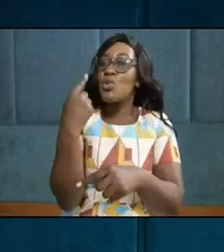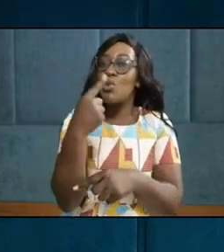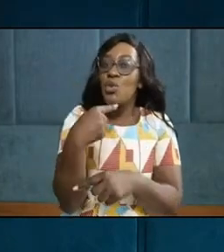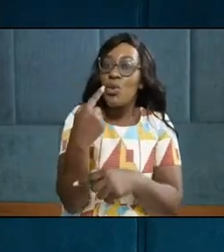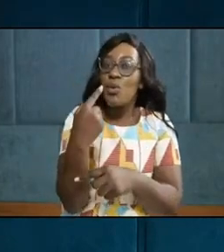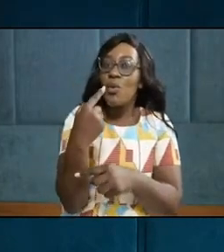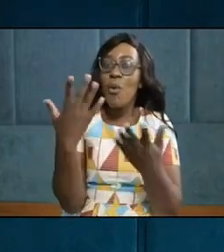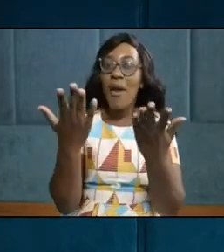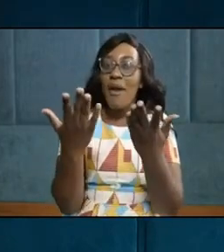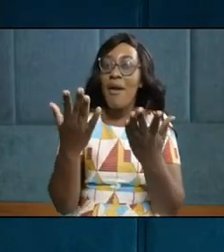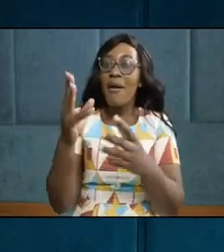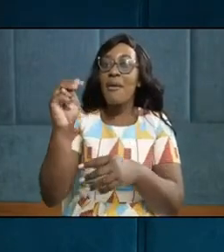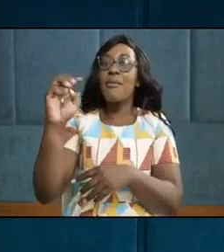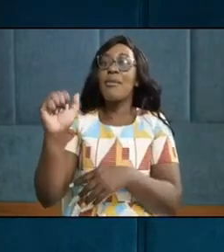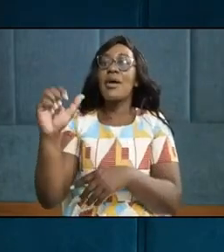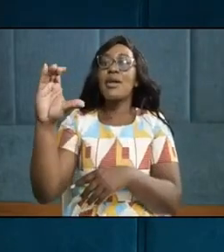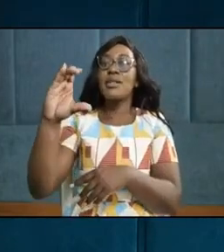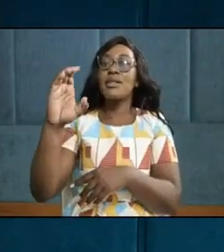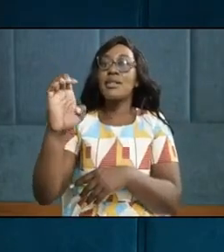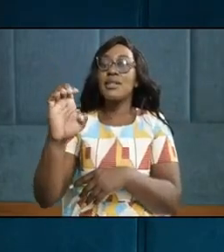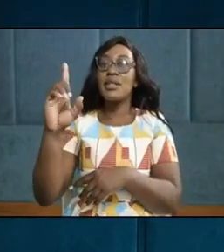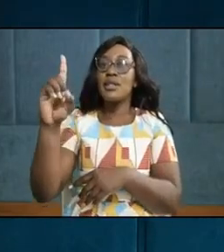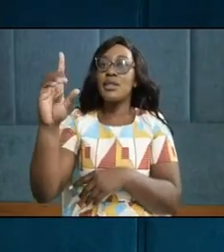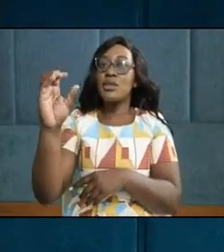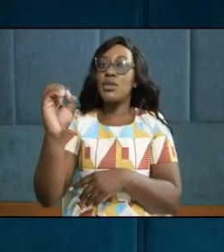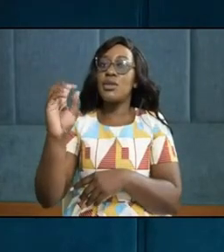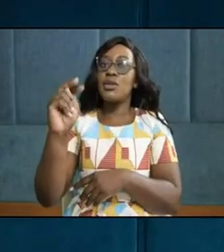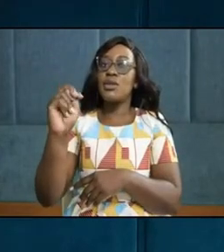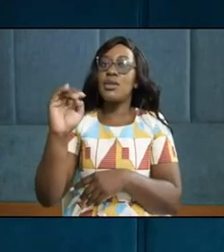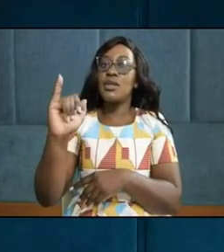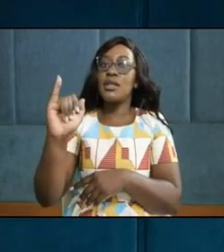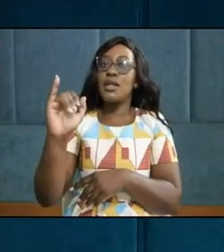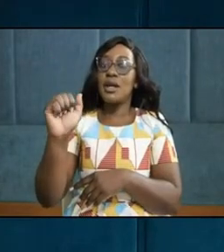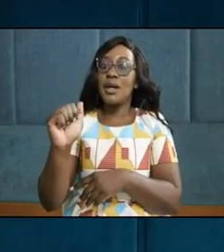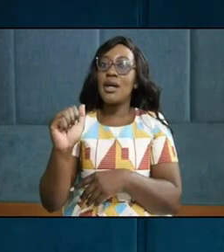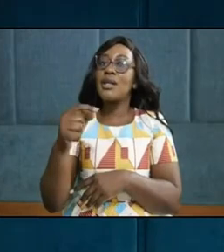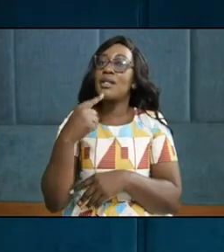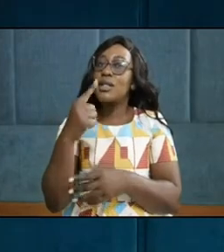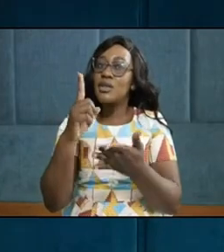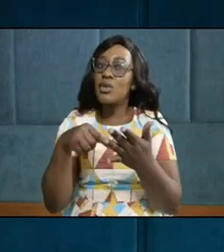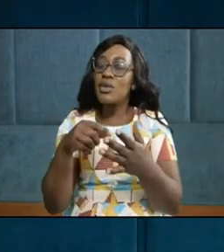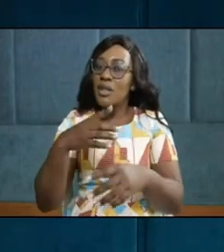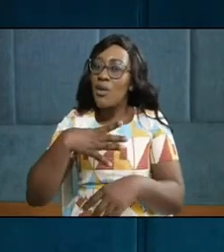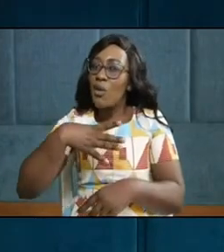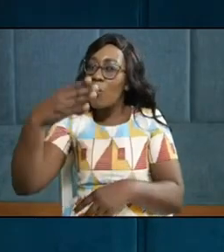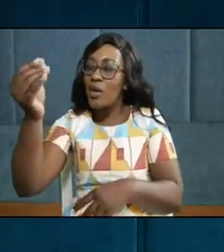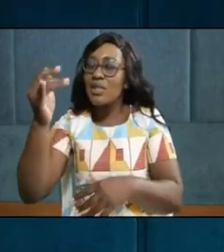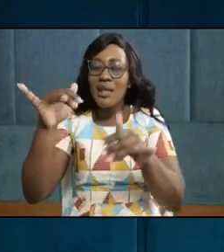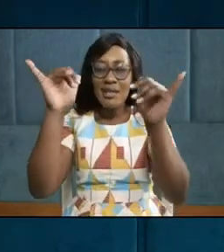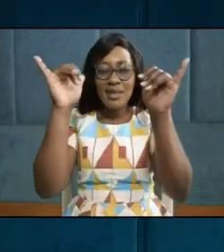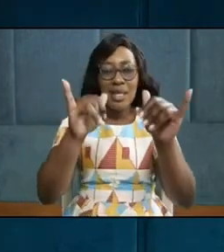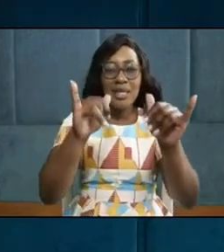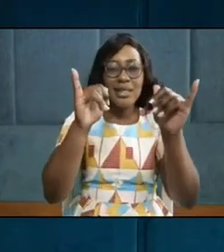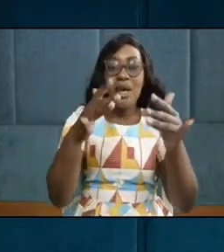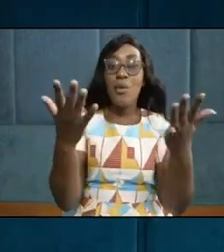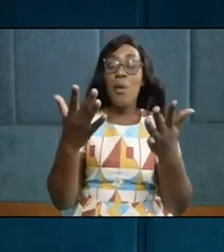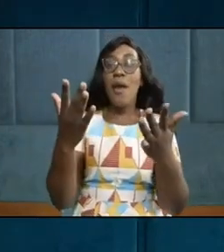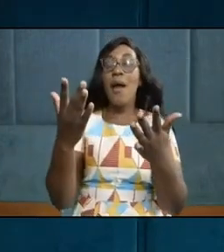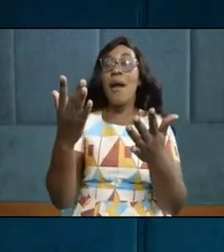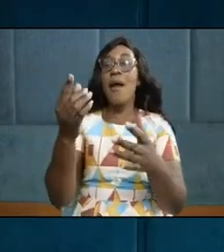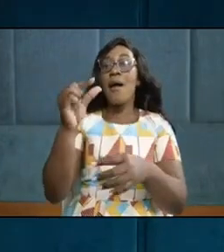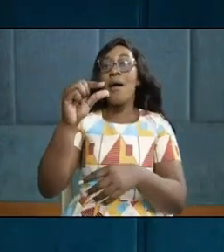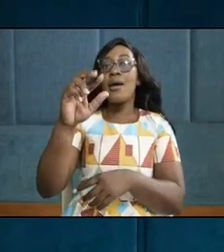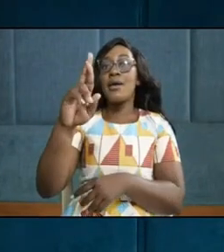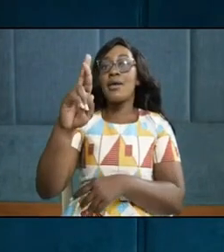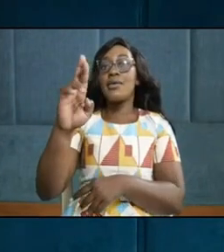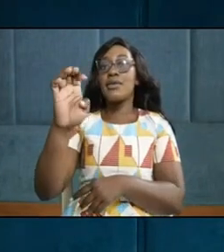go after that? Well, Paul went to Greece and stayed there for 3 good months. Paul